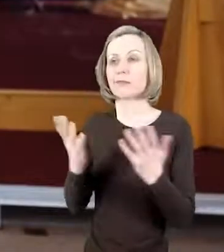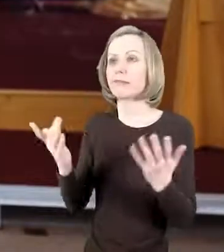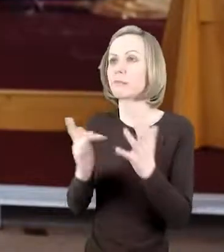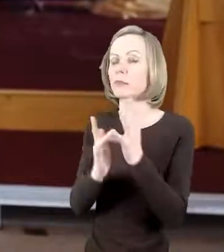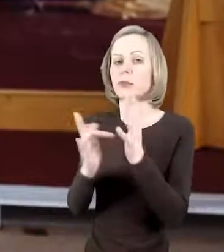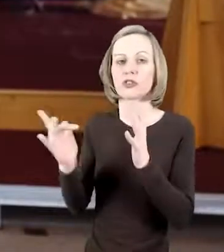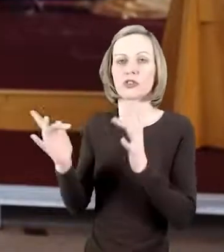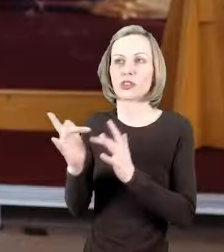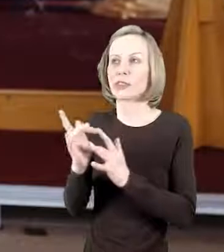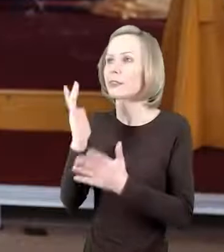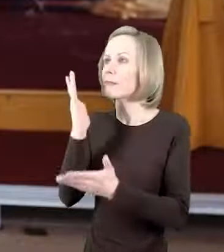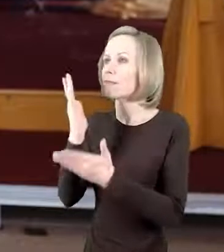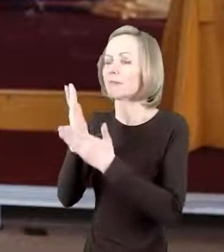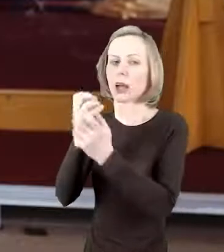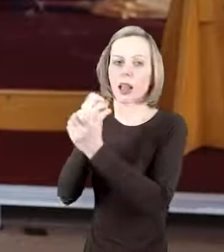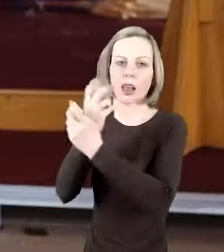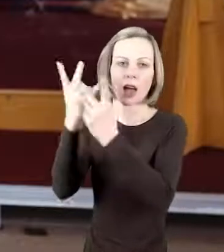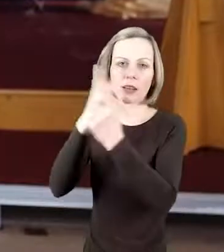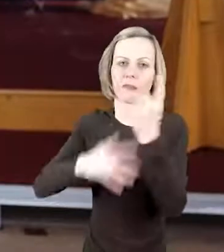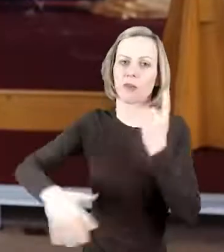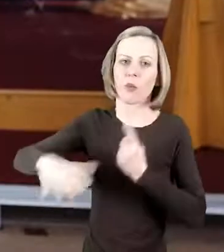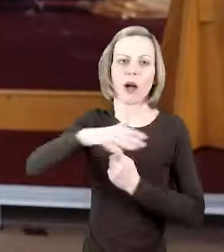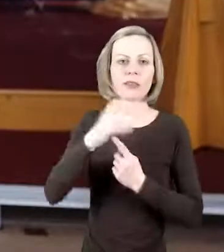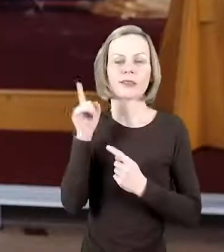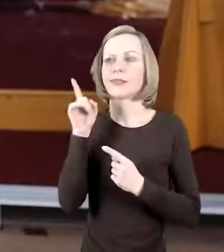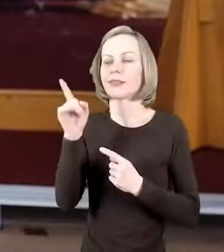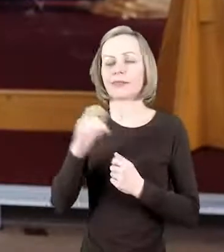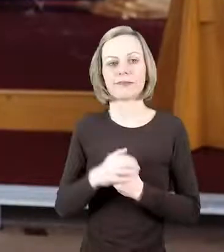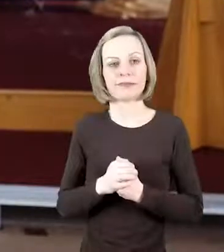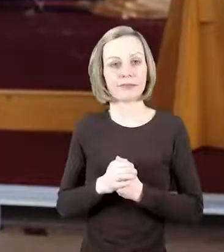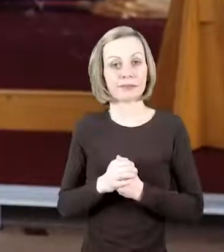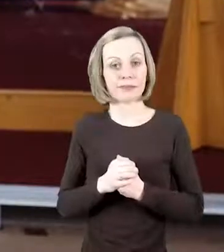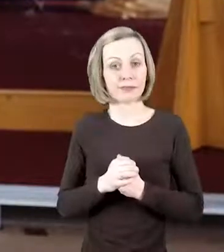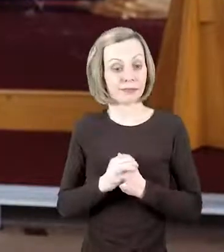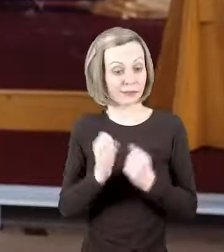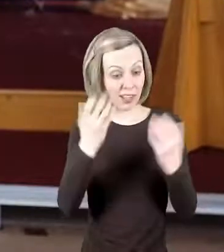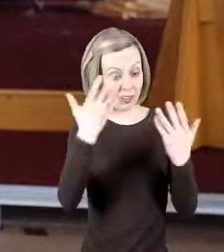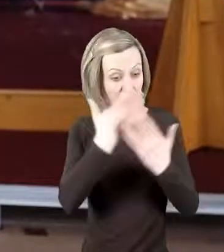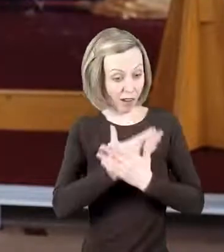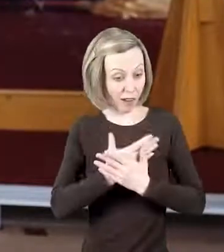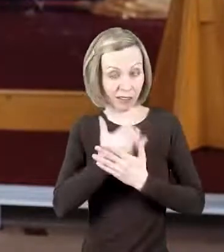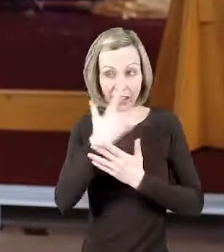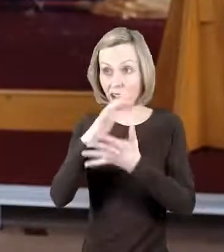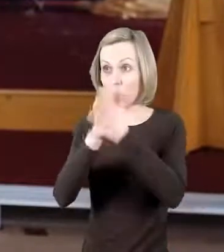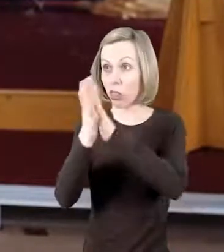Jesus Christ is the light of the world and is a light that no darkness can